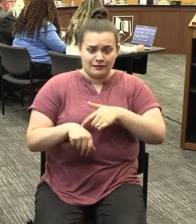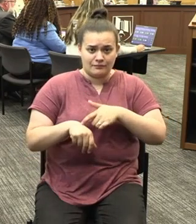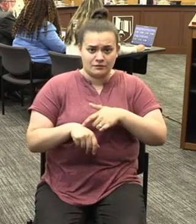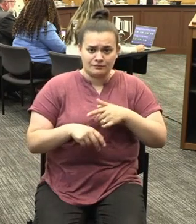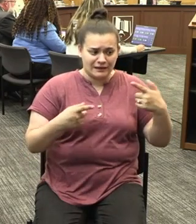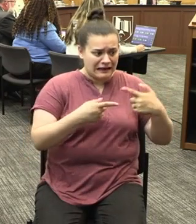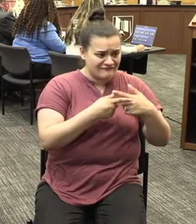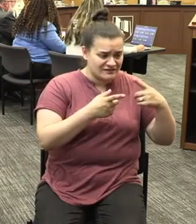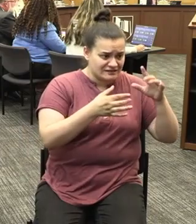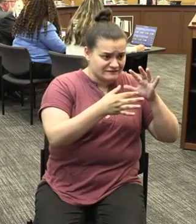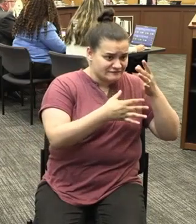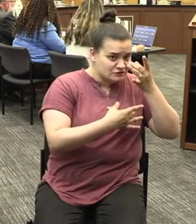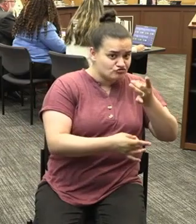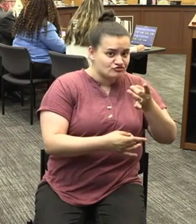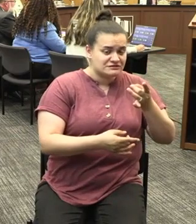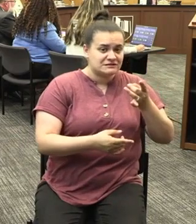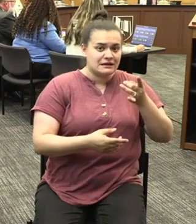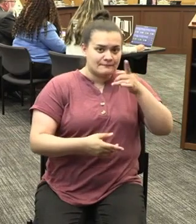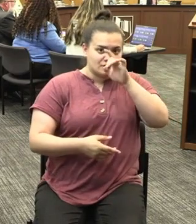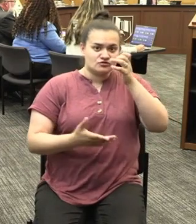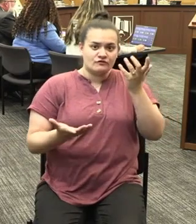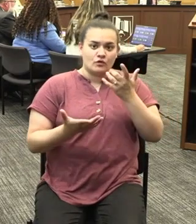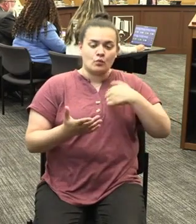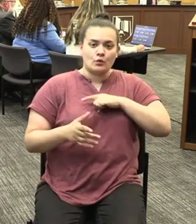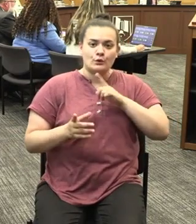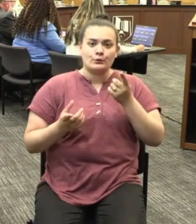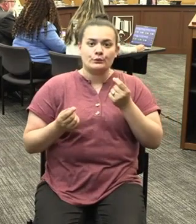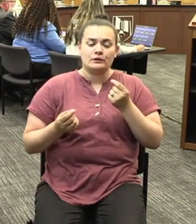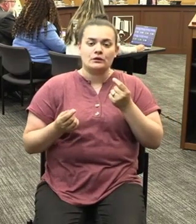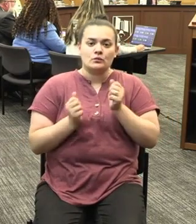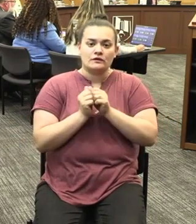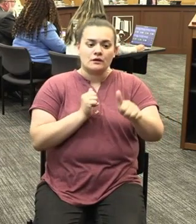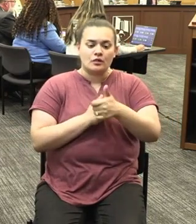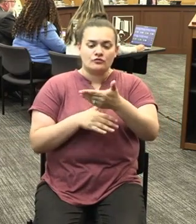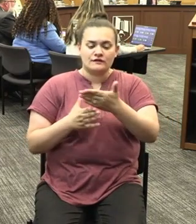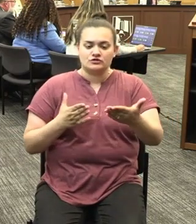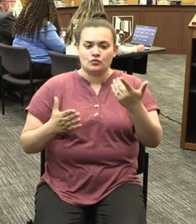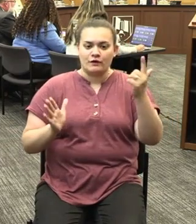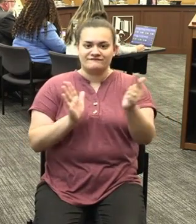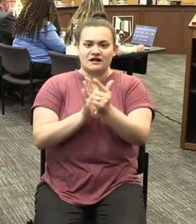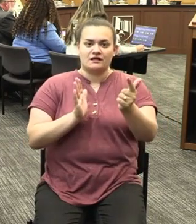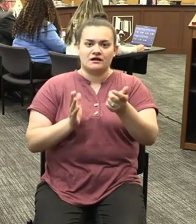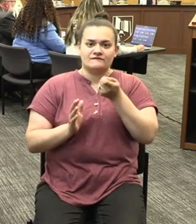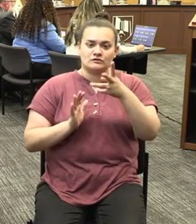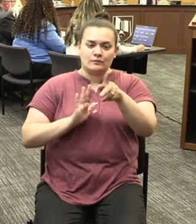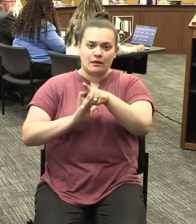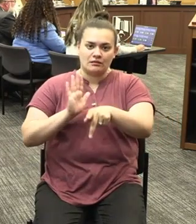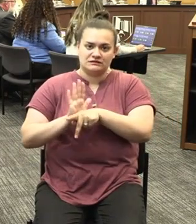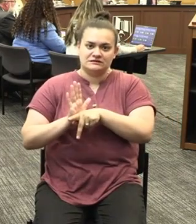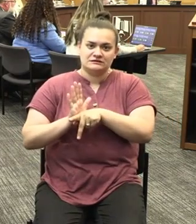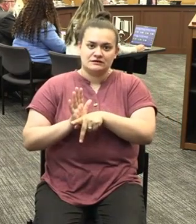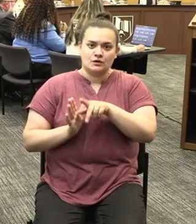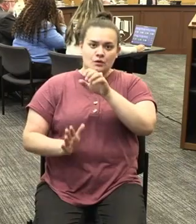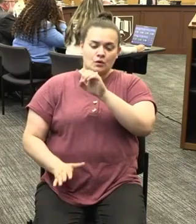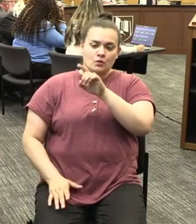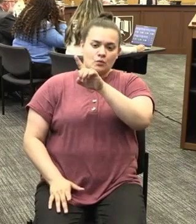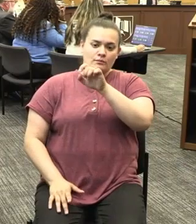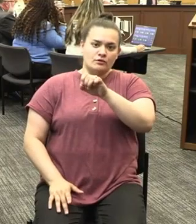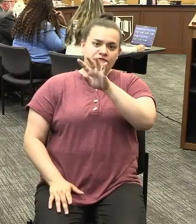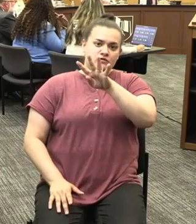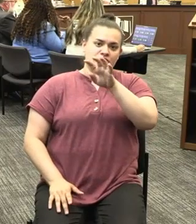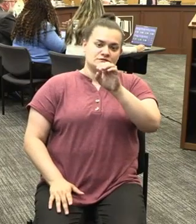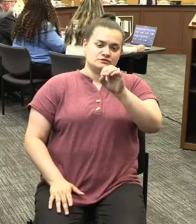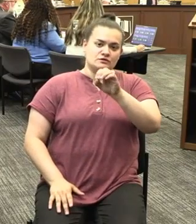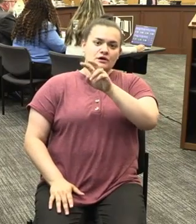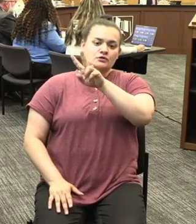of interest. And because of what we're doing with the other things, we are violating a couple of policies, which is 01.400